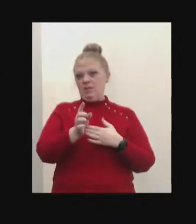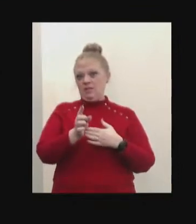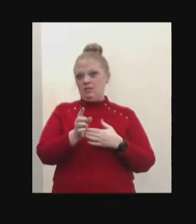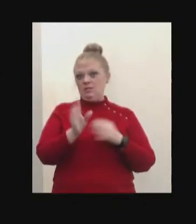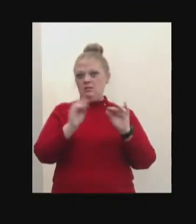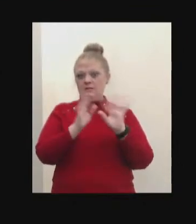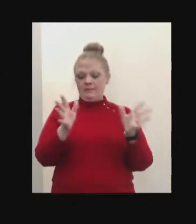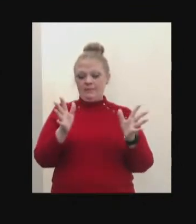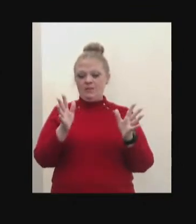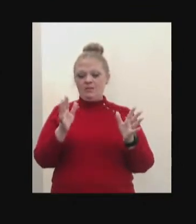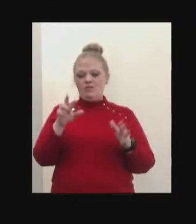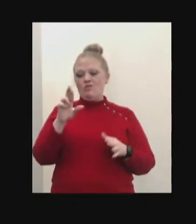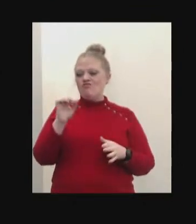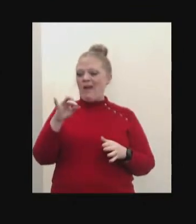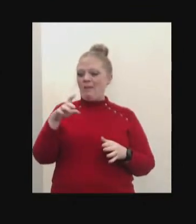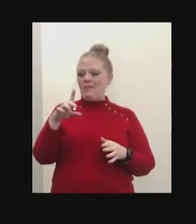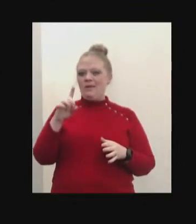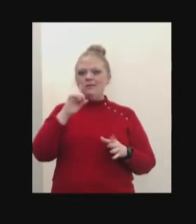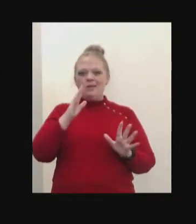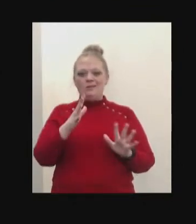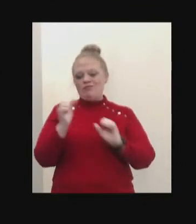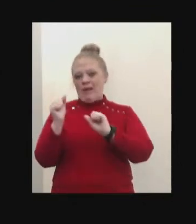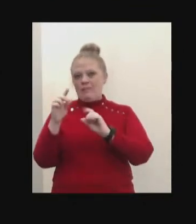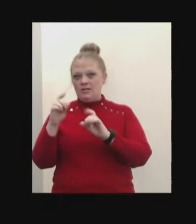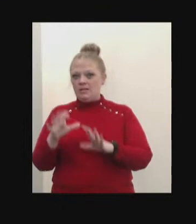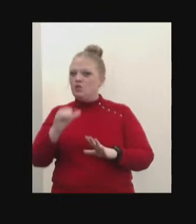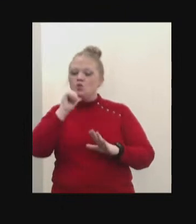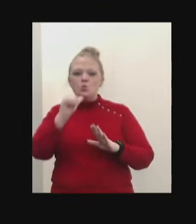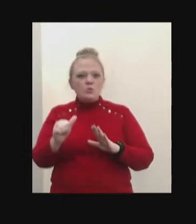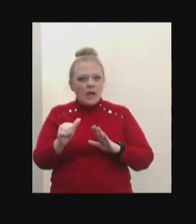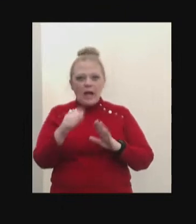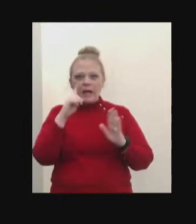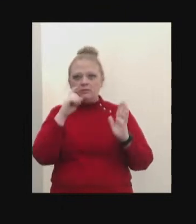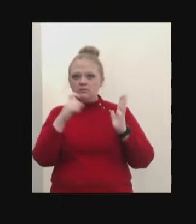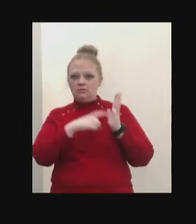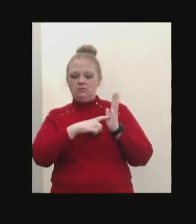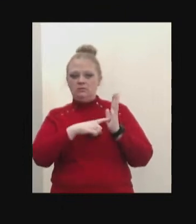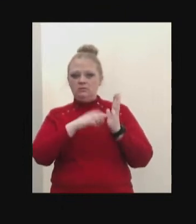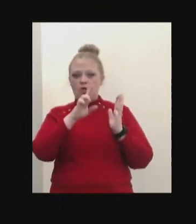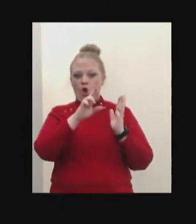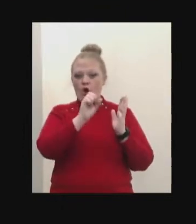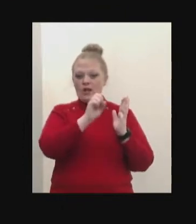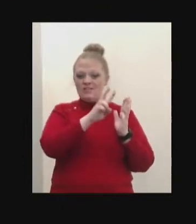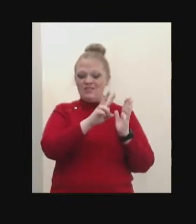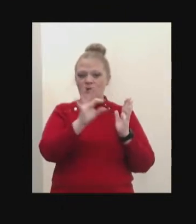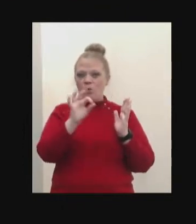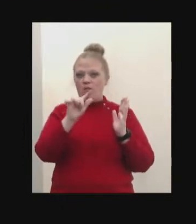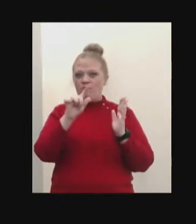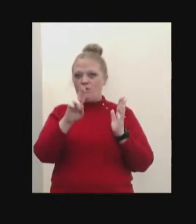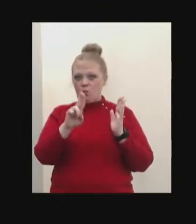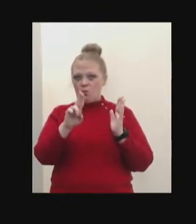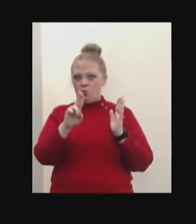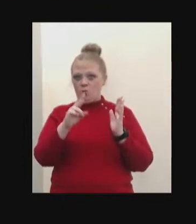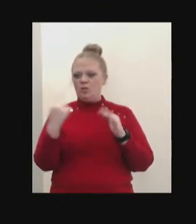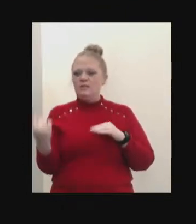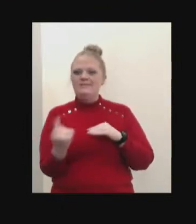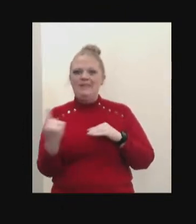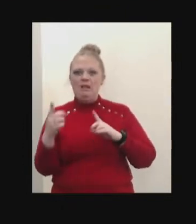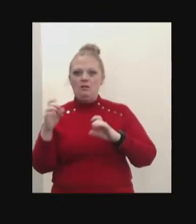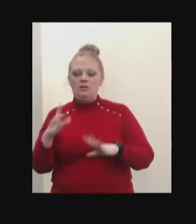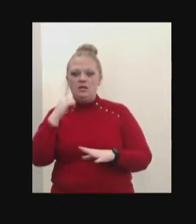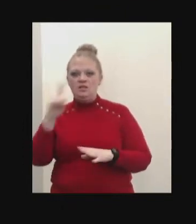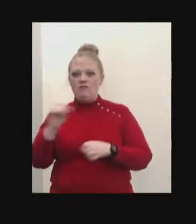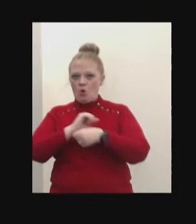rapid tests do not identify influenza or RSV. They are just a single test for